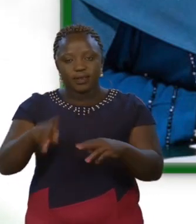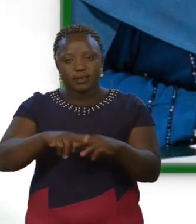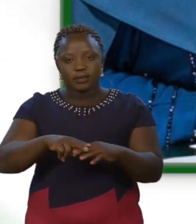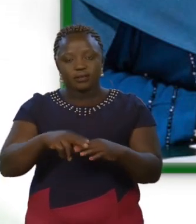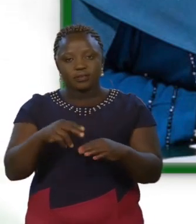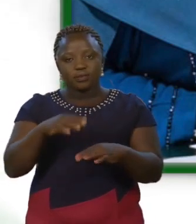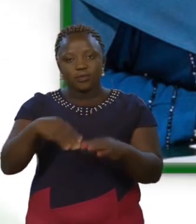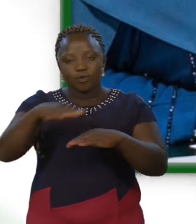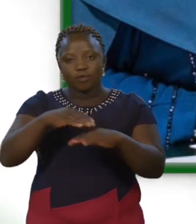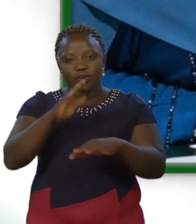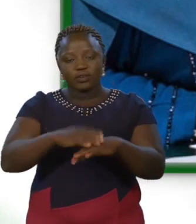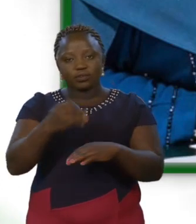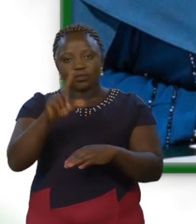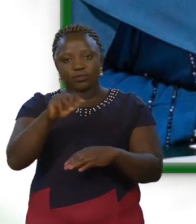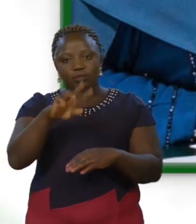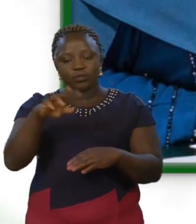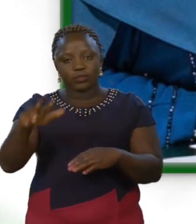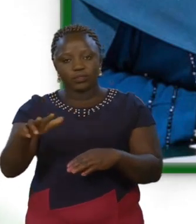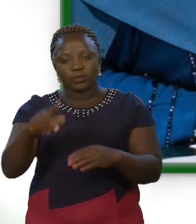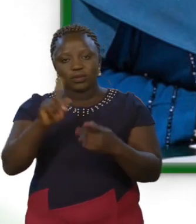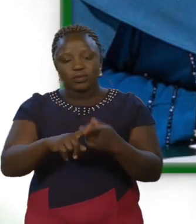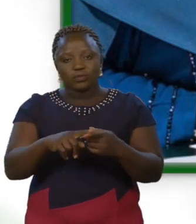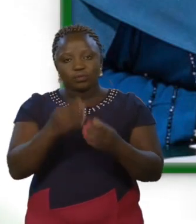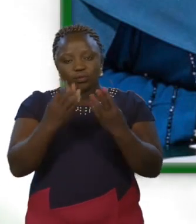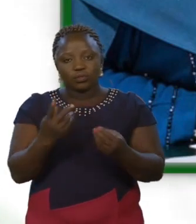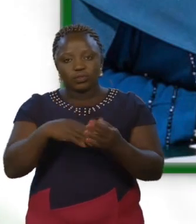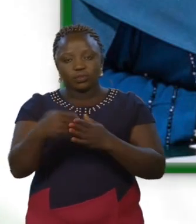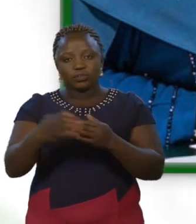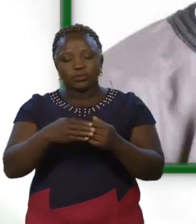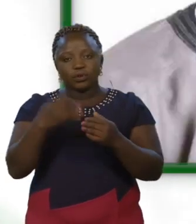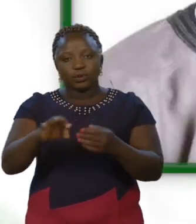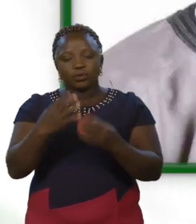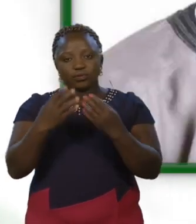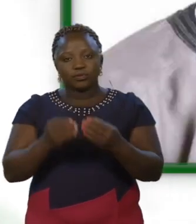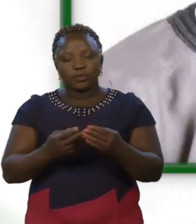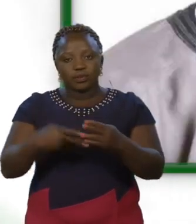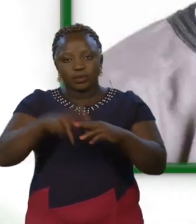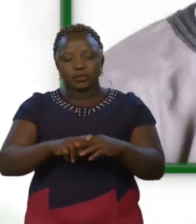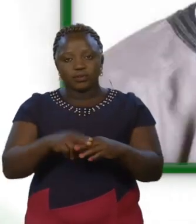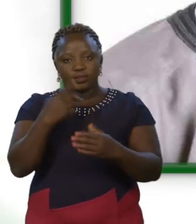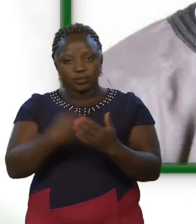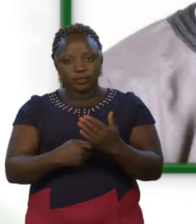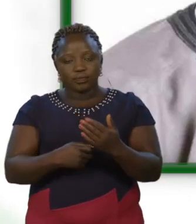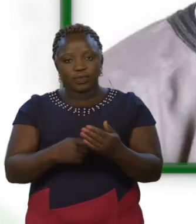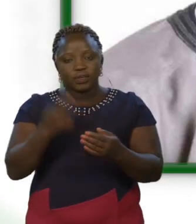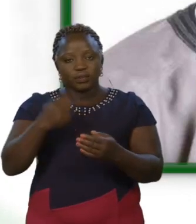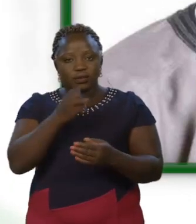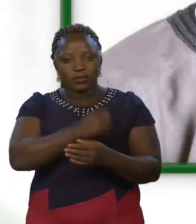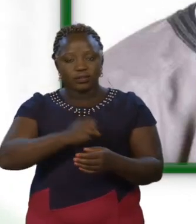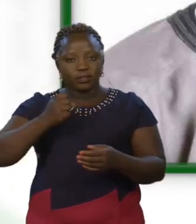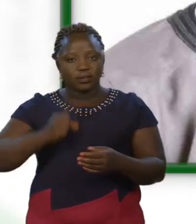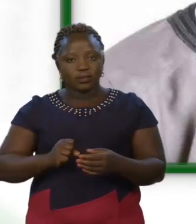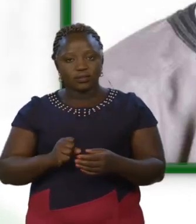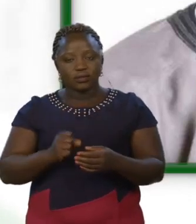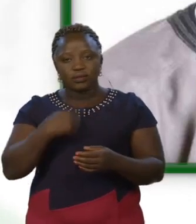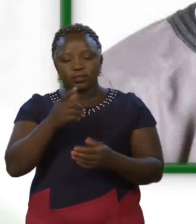that of 2022 to cushion the effect of inflation. Earlier in his remarks, Senator Yusuf